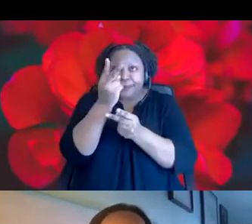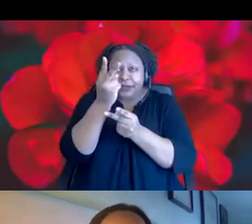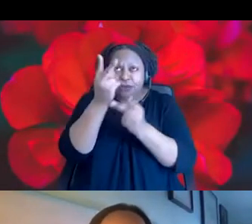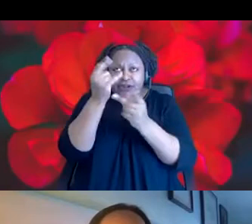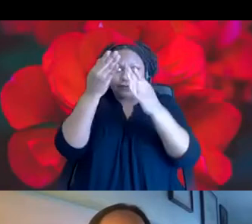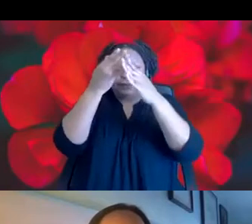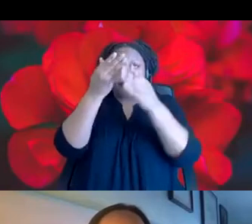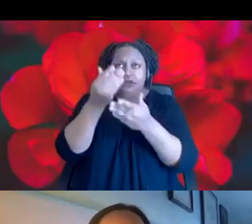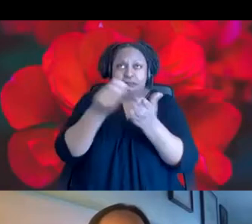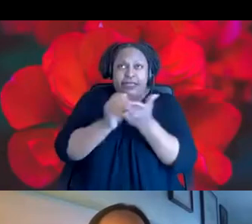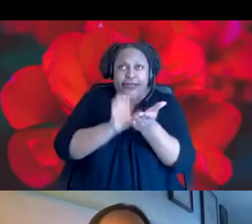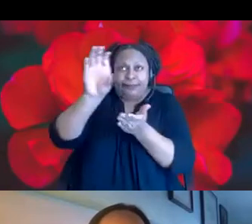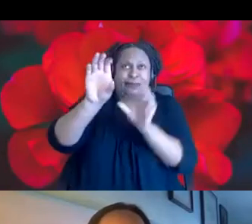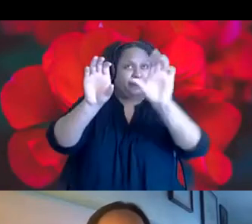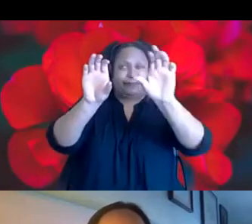equally